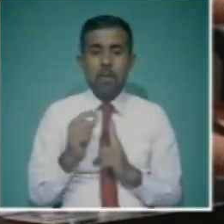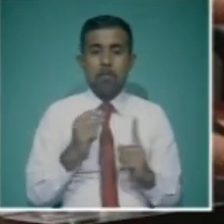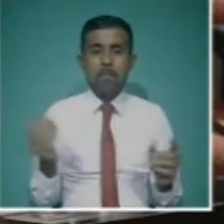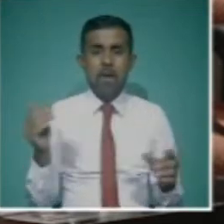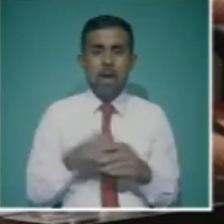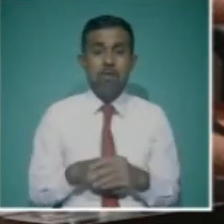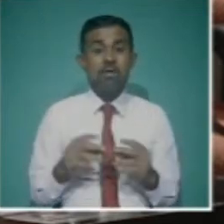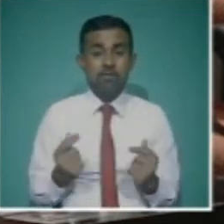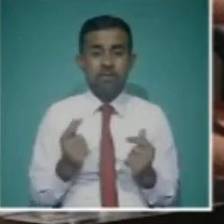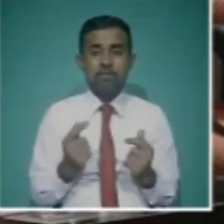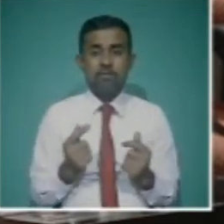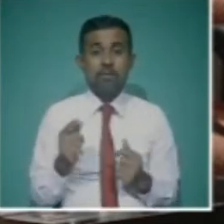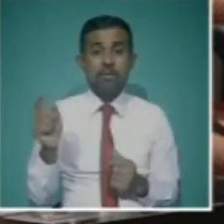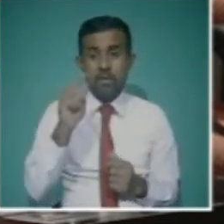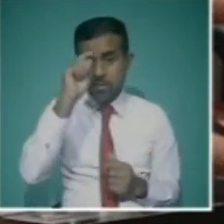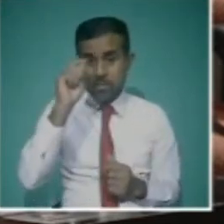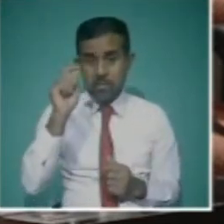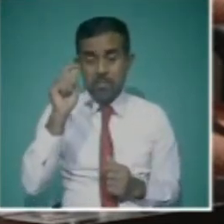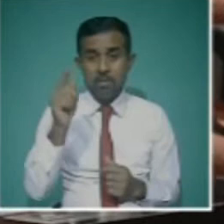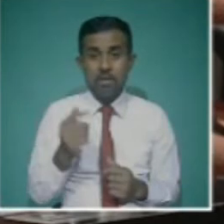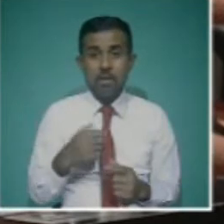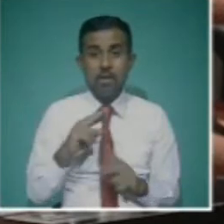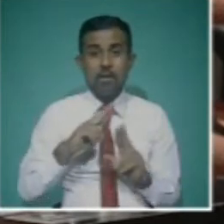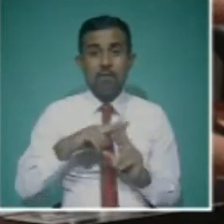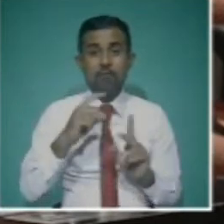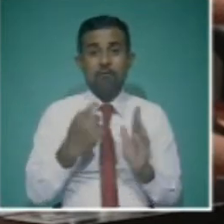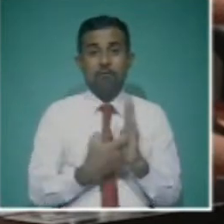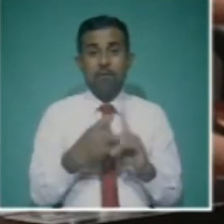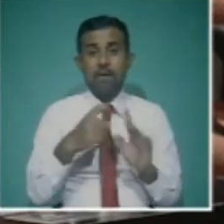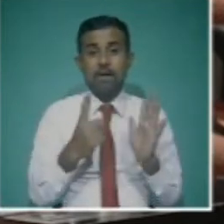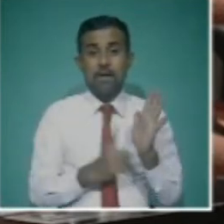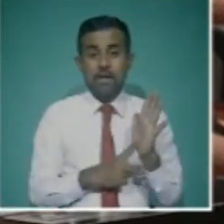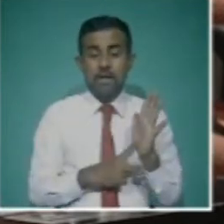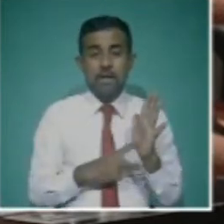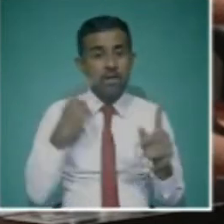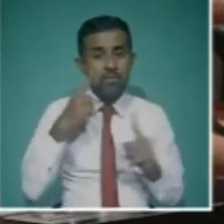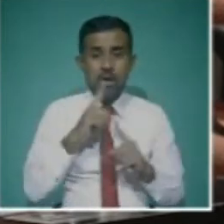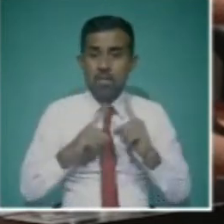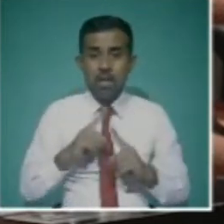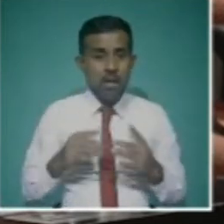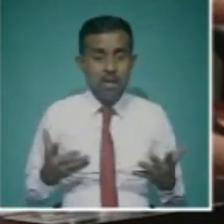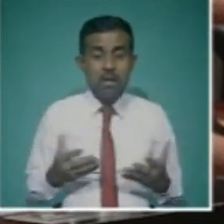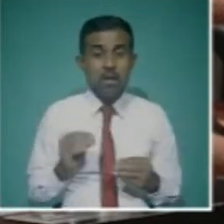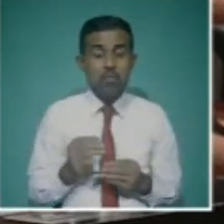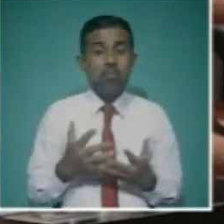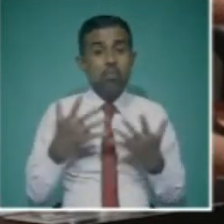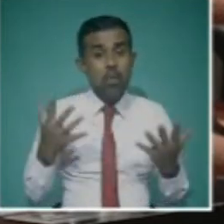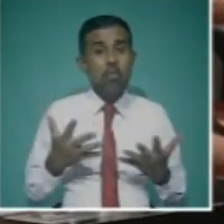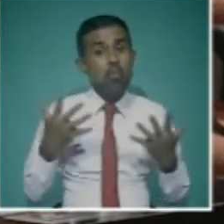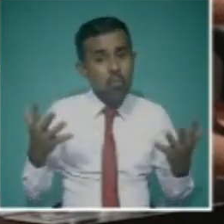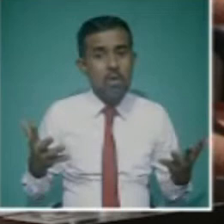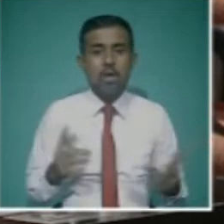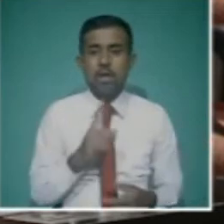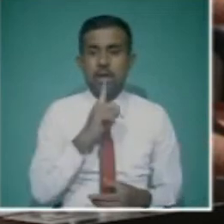didn't speak about federalism, but he did say many things, including signing a ceasefire agreement with the